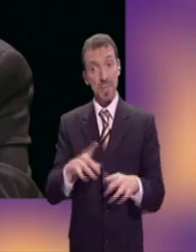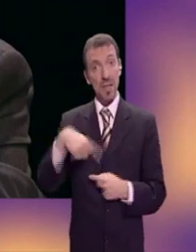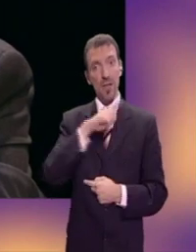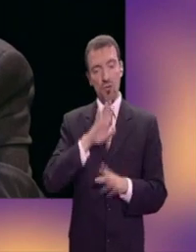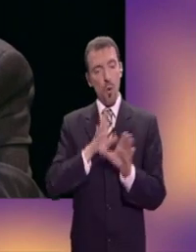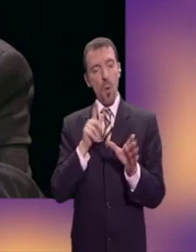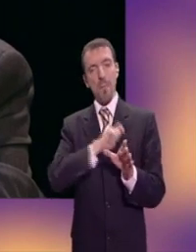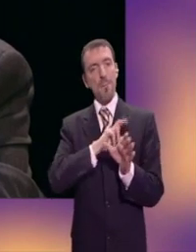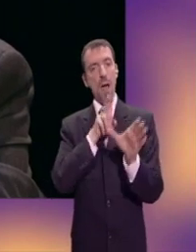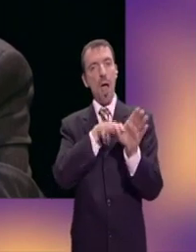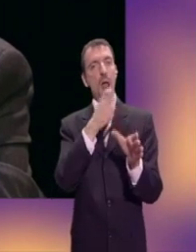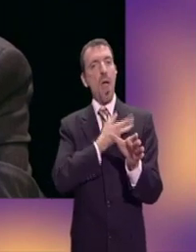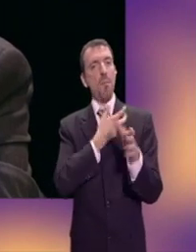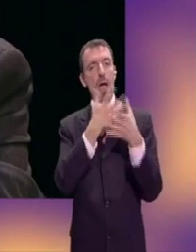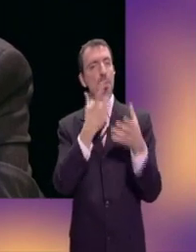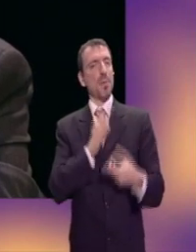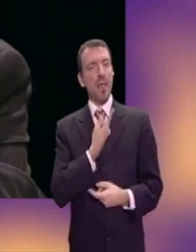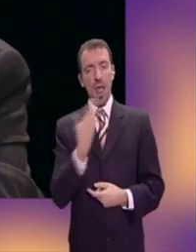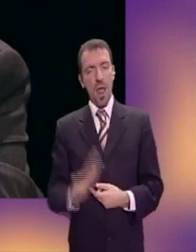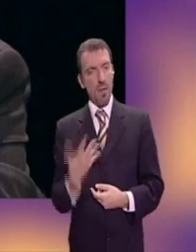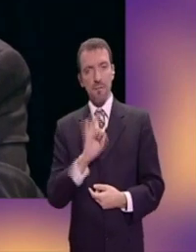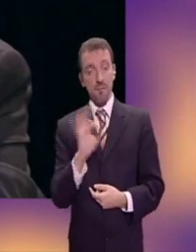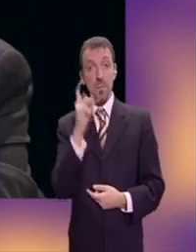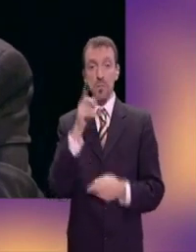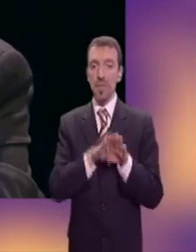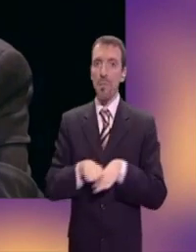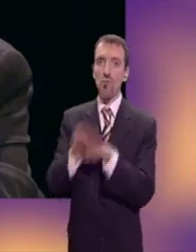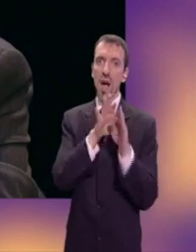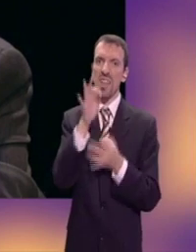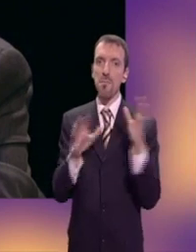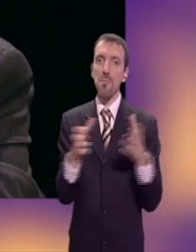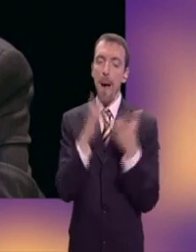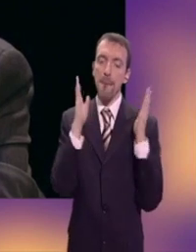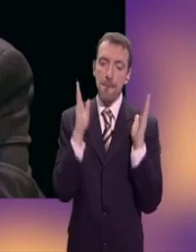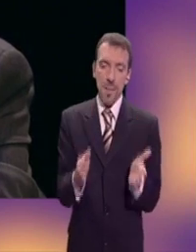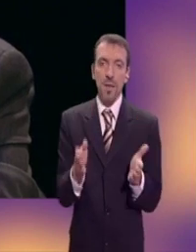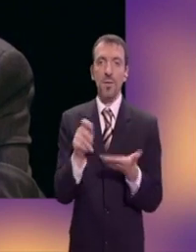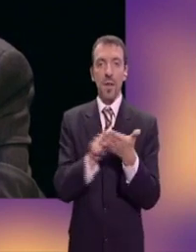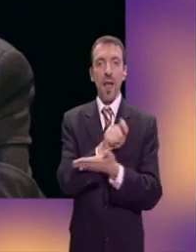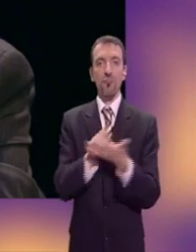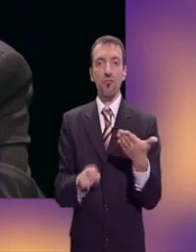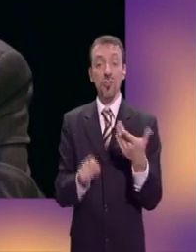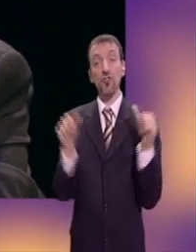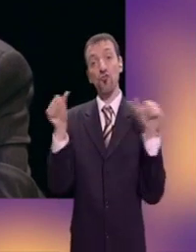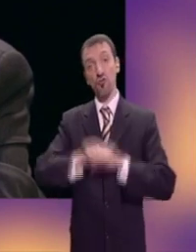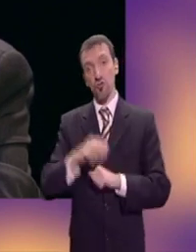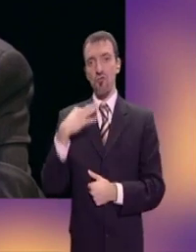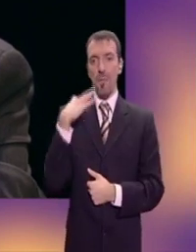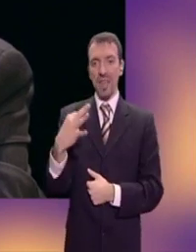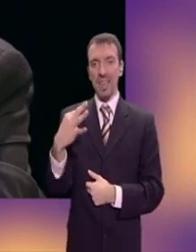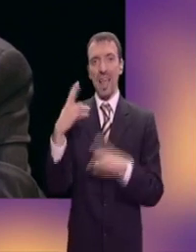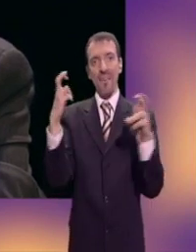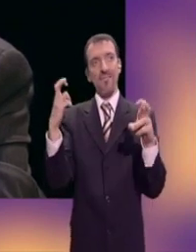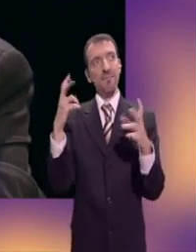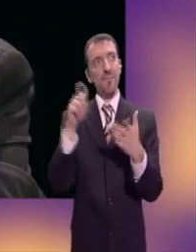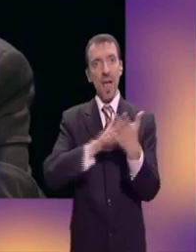a member of the Labour Party, but I think that a Democratic Party must have elections, and they should be representative elections.